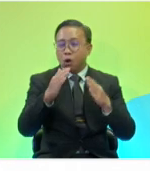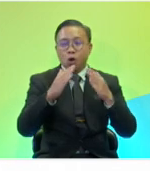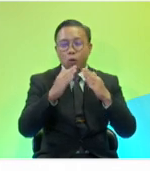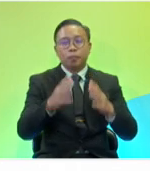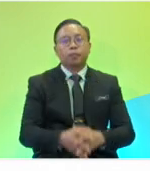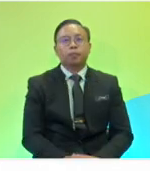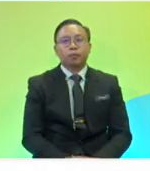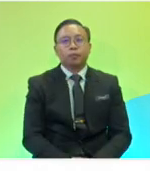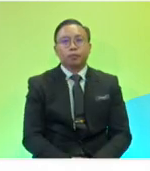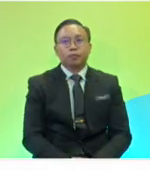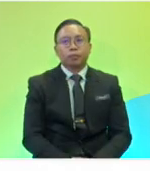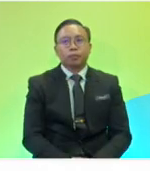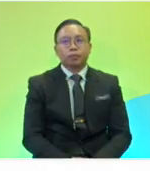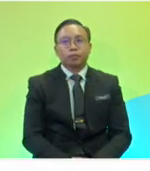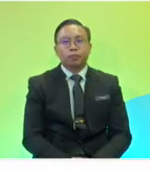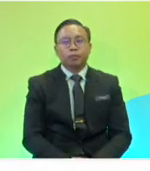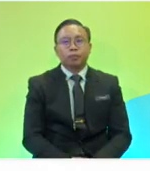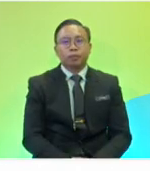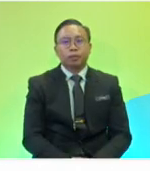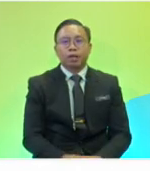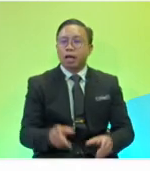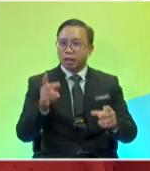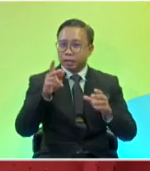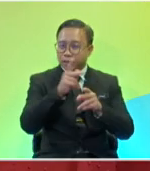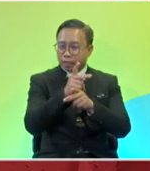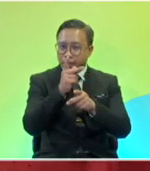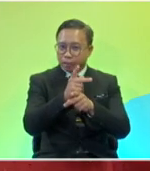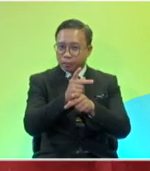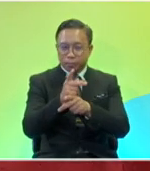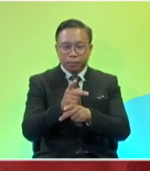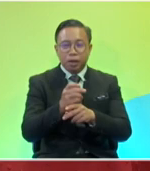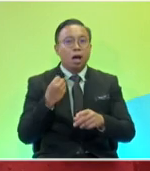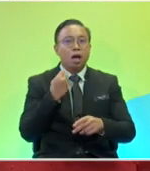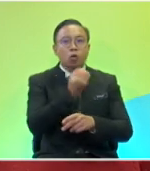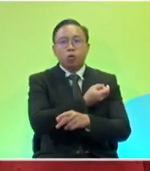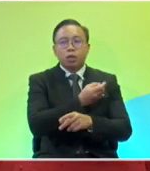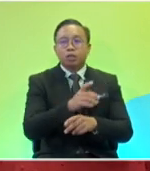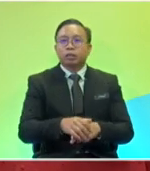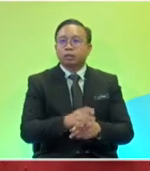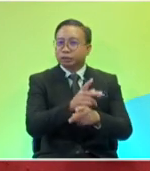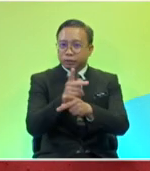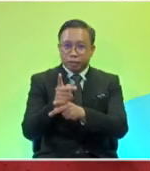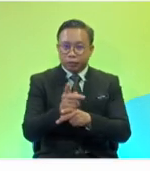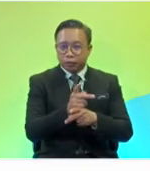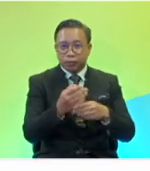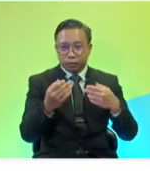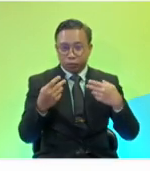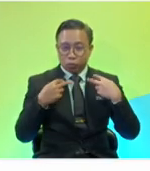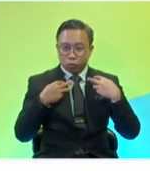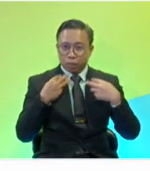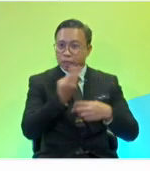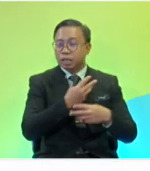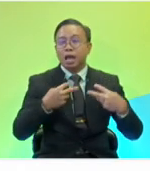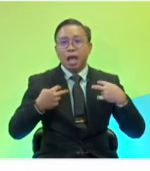keep our safety. Yeah, right. They keep our safety. Ah. Okay, and then we have a fire station in case of